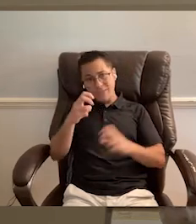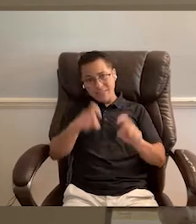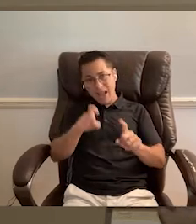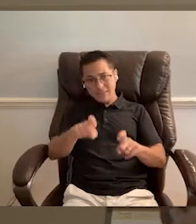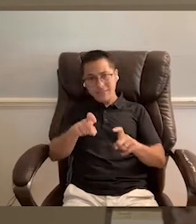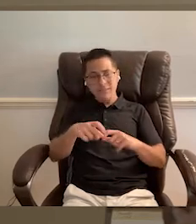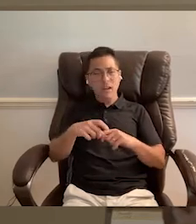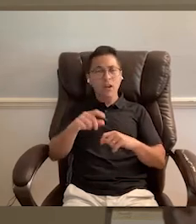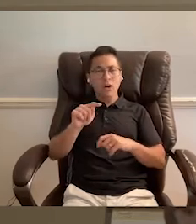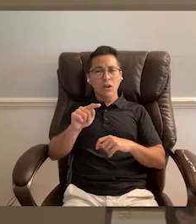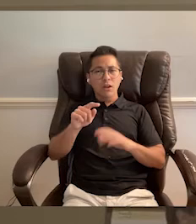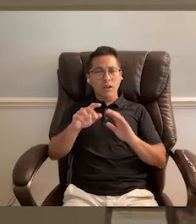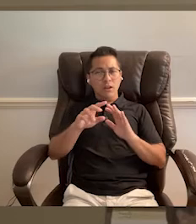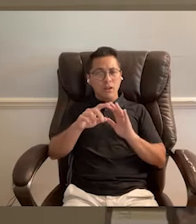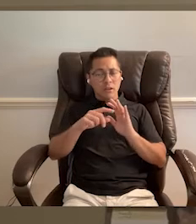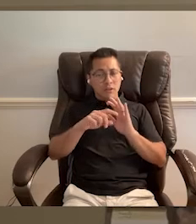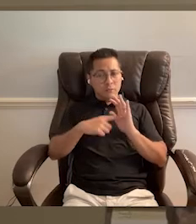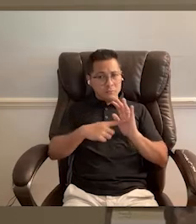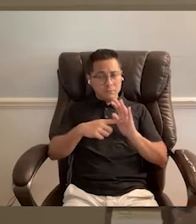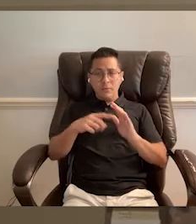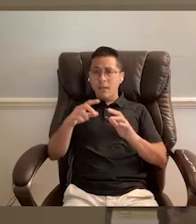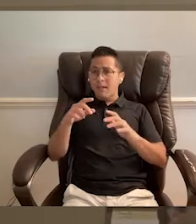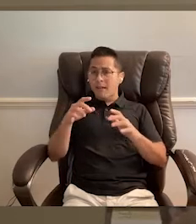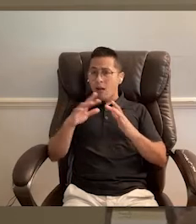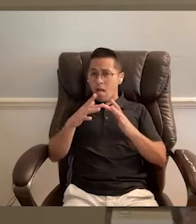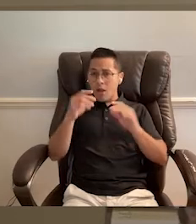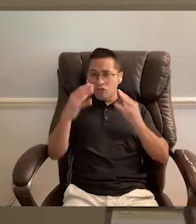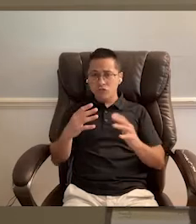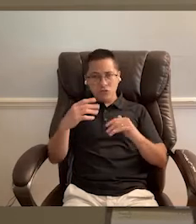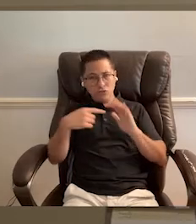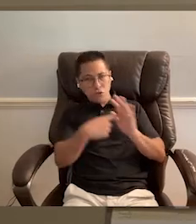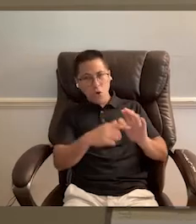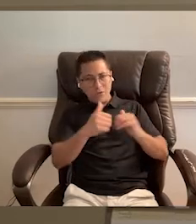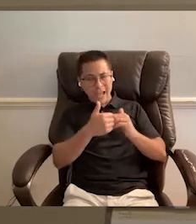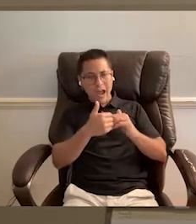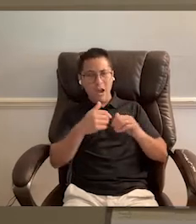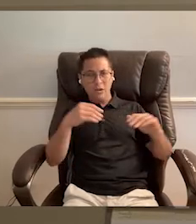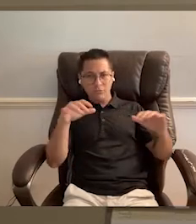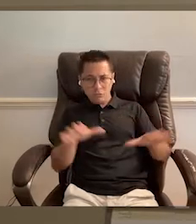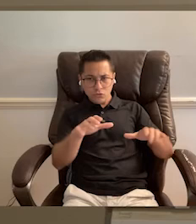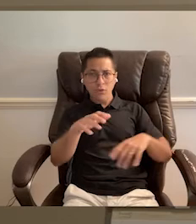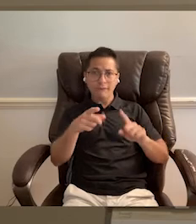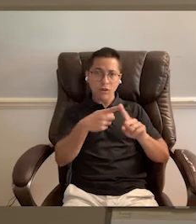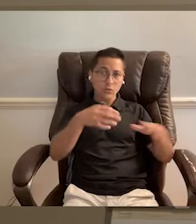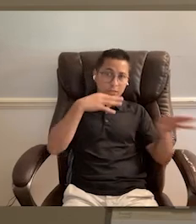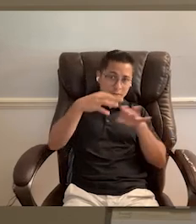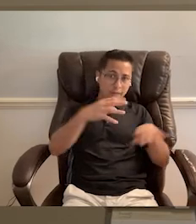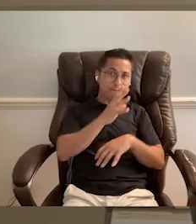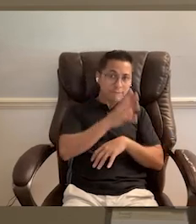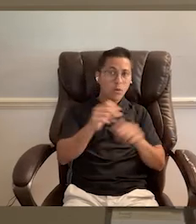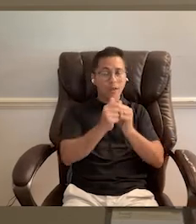something breaking, this happens all the time. Job trainers can then help trainees learn how to handle these fears or irritations.